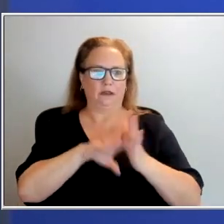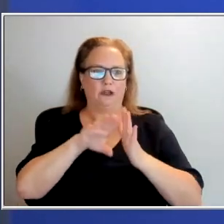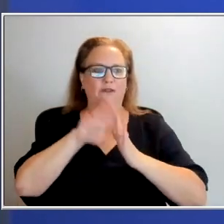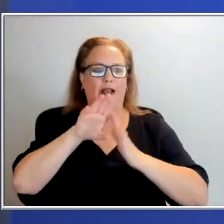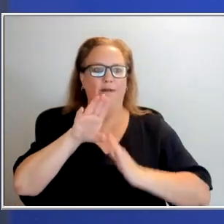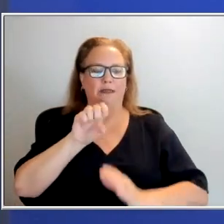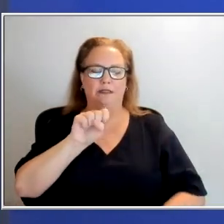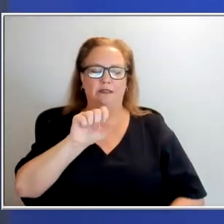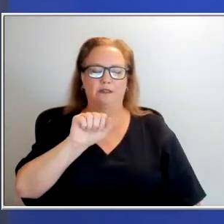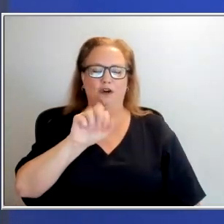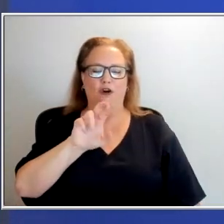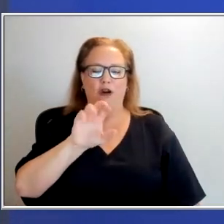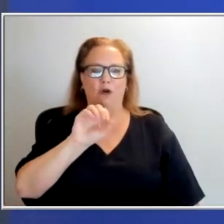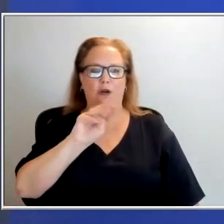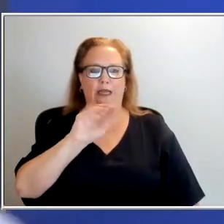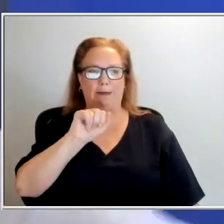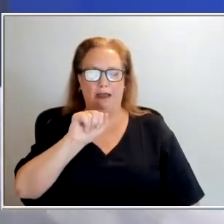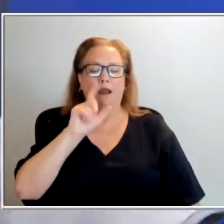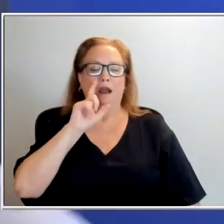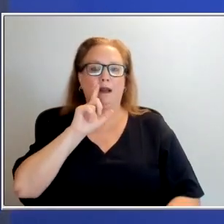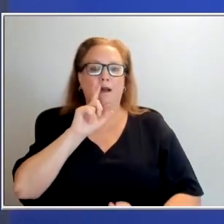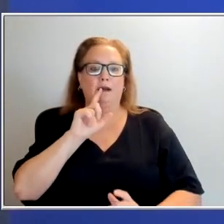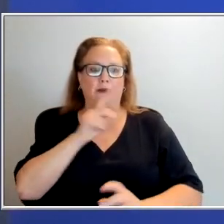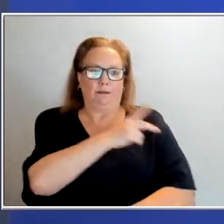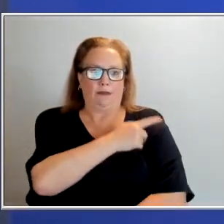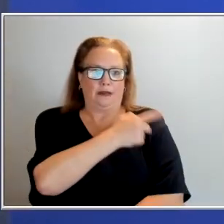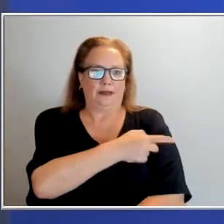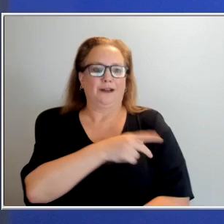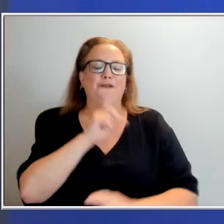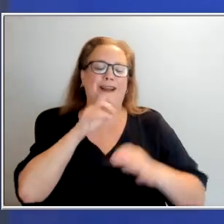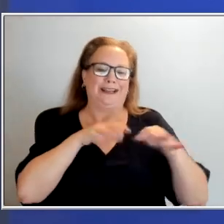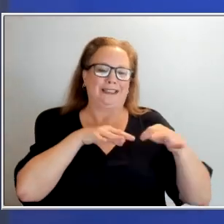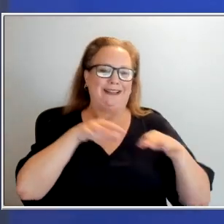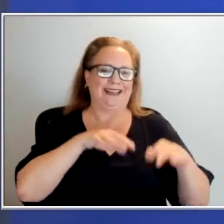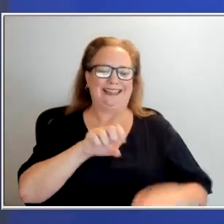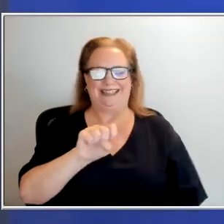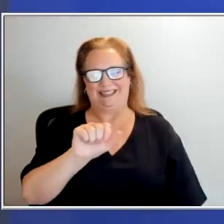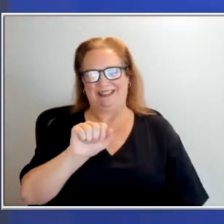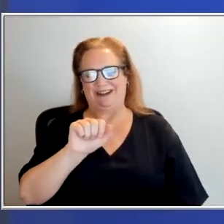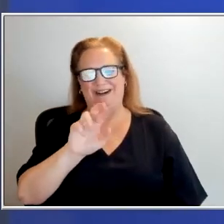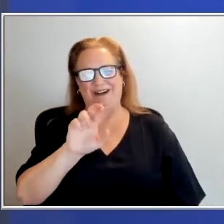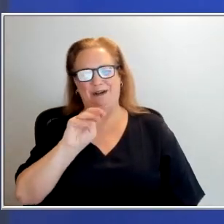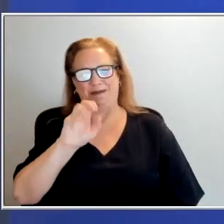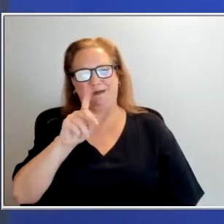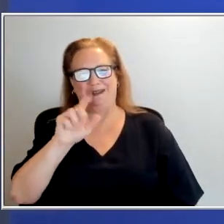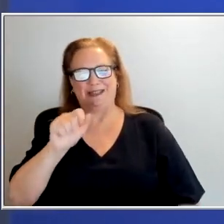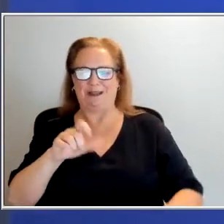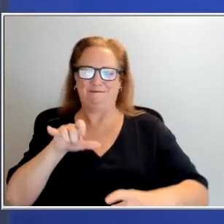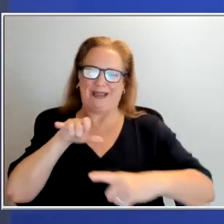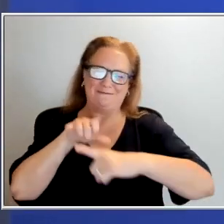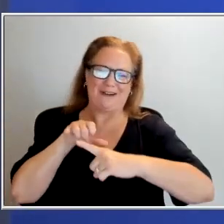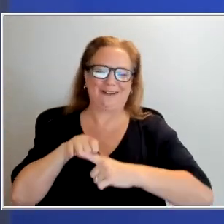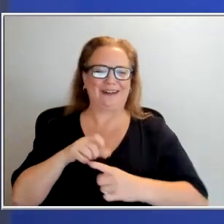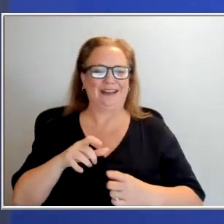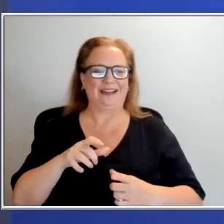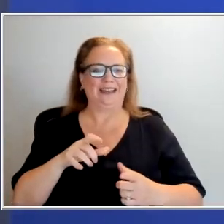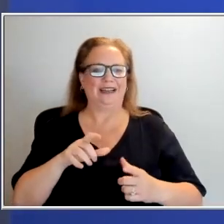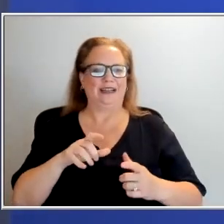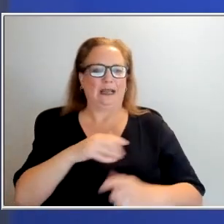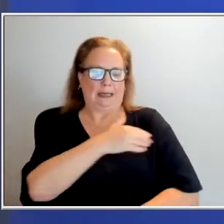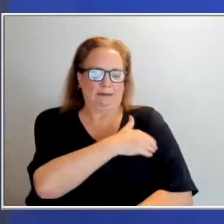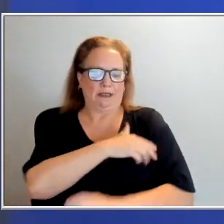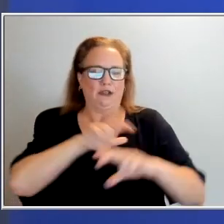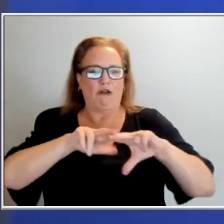patients who are being treated for cancer, and those who go on to You got to develop. tell us what sarcopenia is. Sarcopenia, That's a big word. Well, sarcopenia is basically muscle loss or